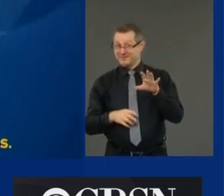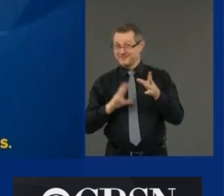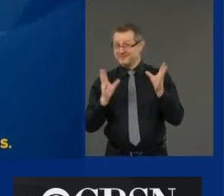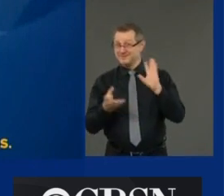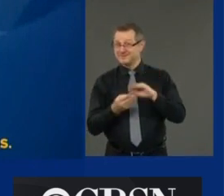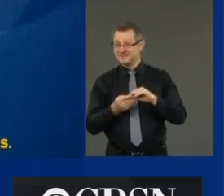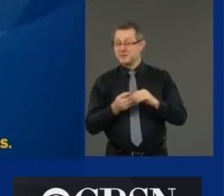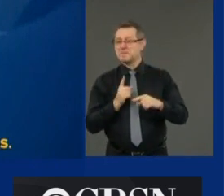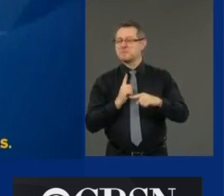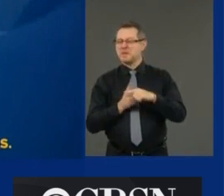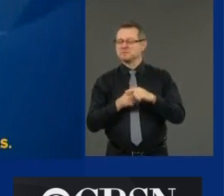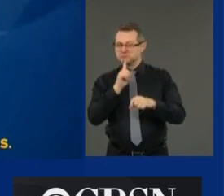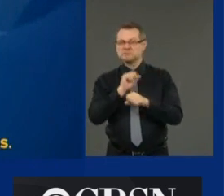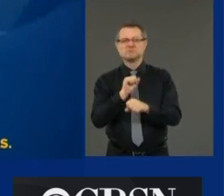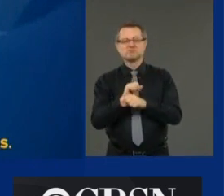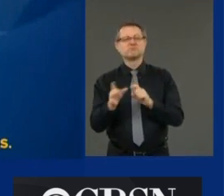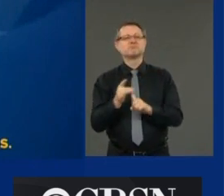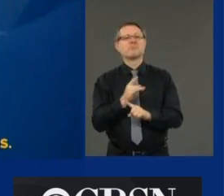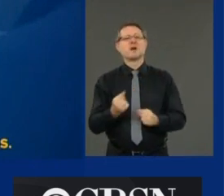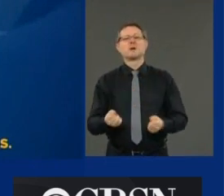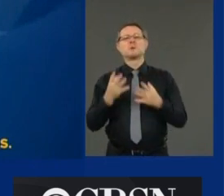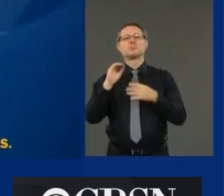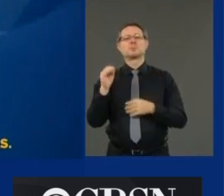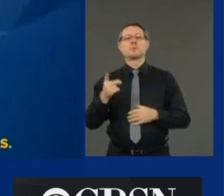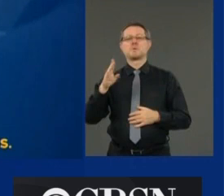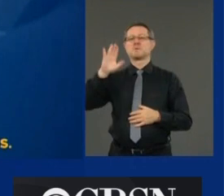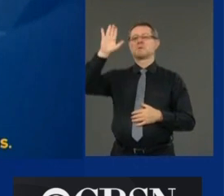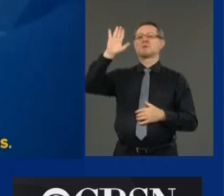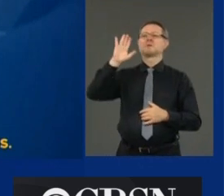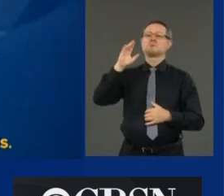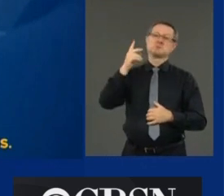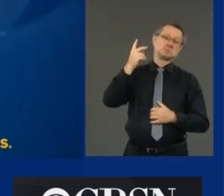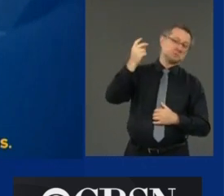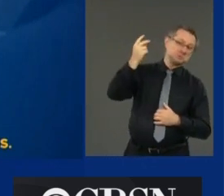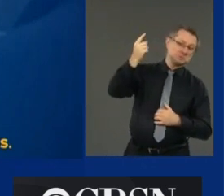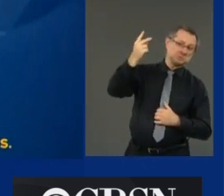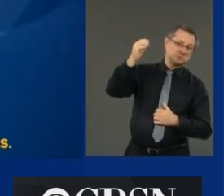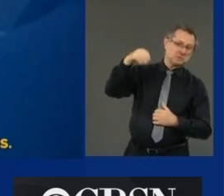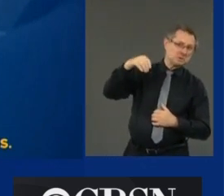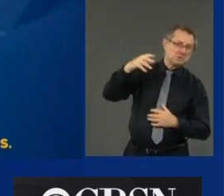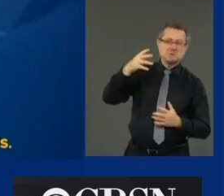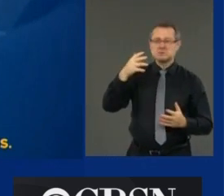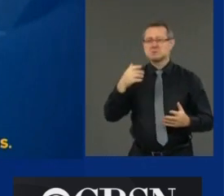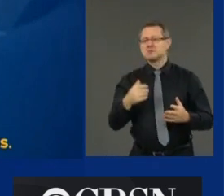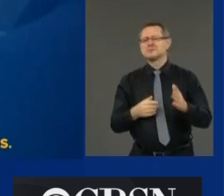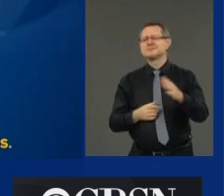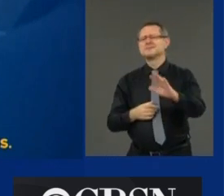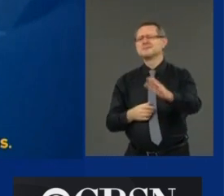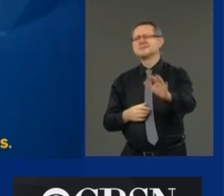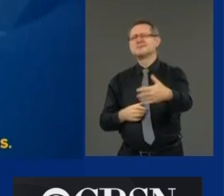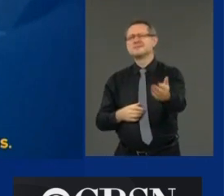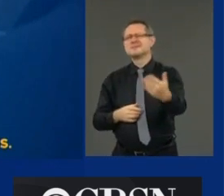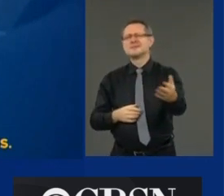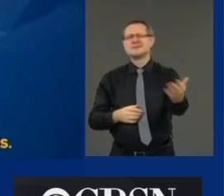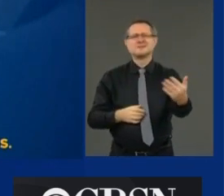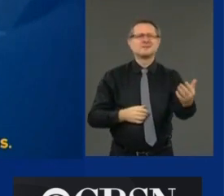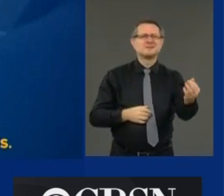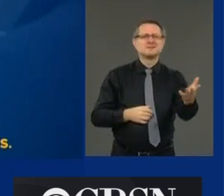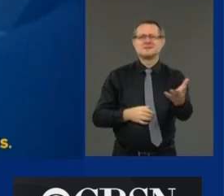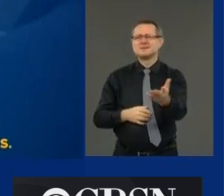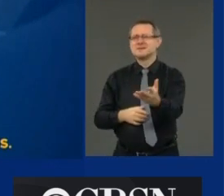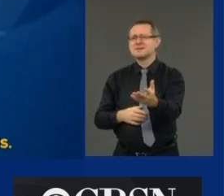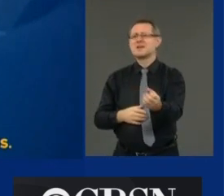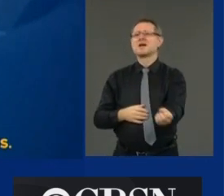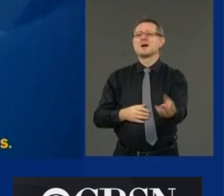3. How many? 3%. 3%? Any other bids, offers? I'd go lower. 20? How many